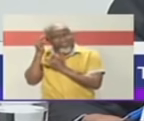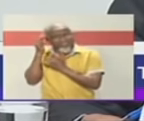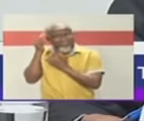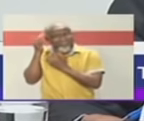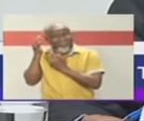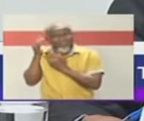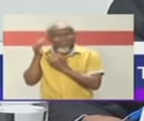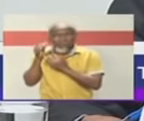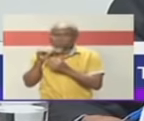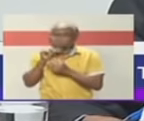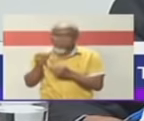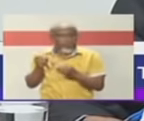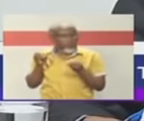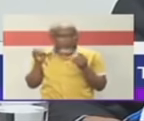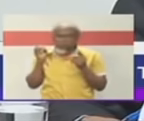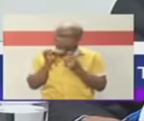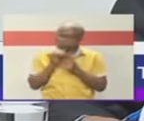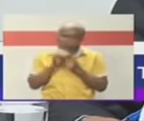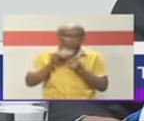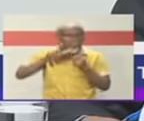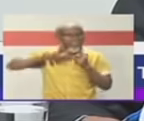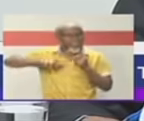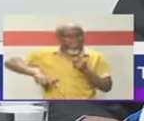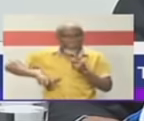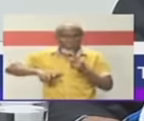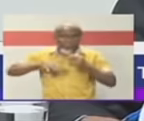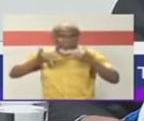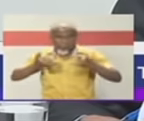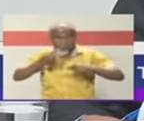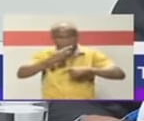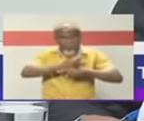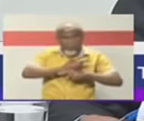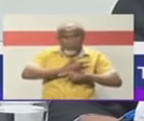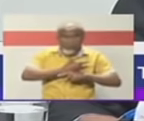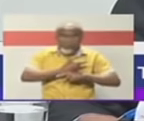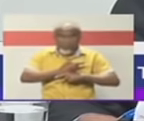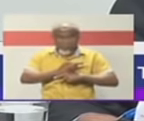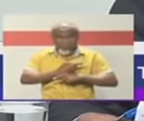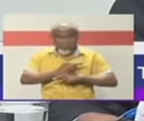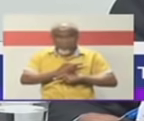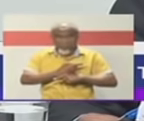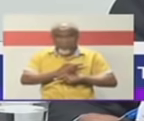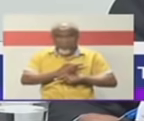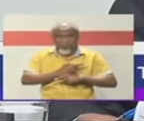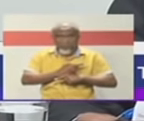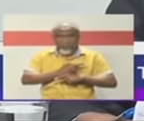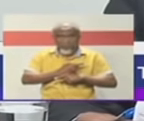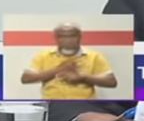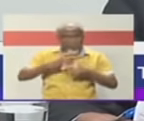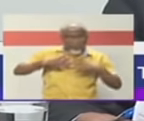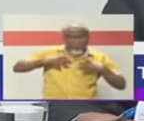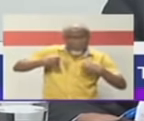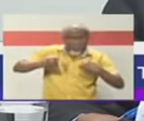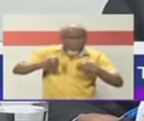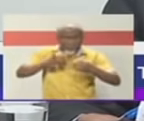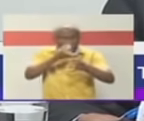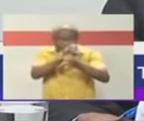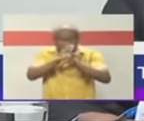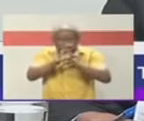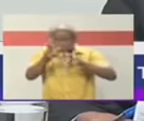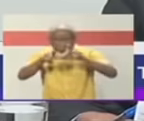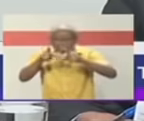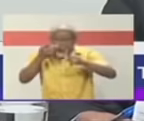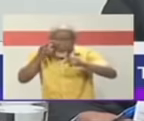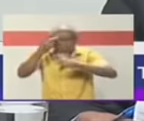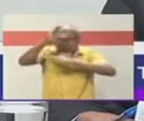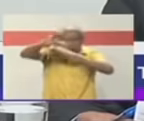today. As I urged on Monday, as healthcare professionals around the world have been urging, where